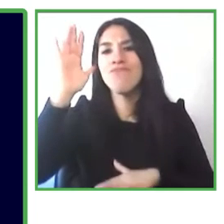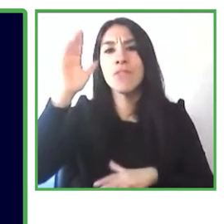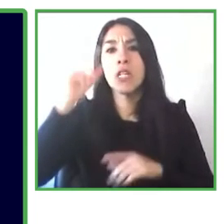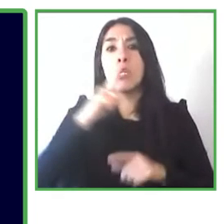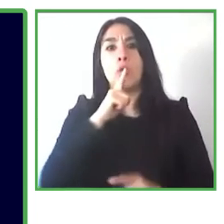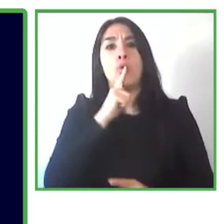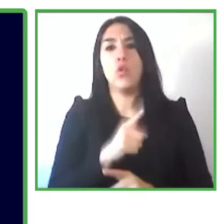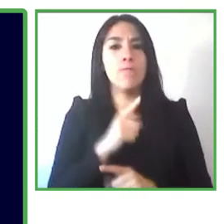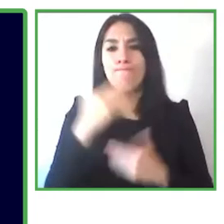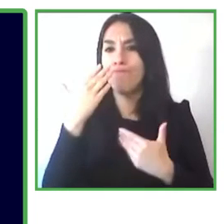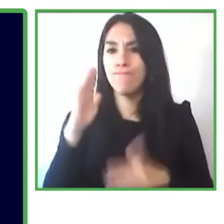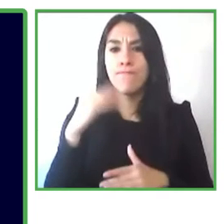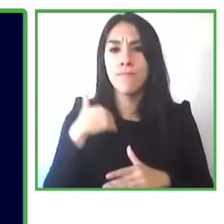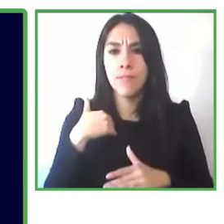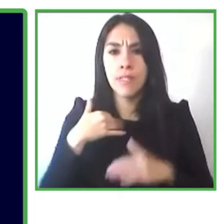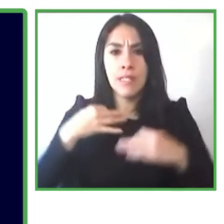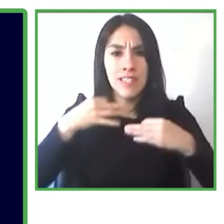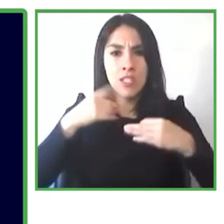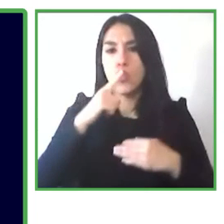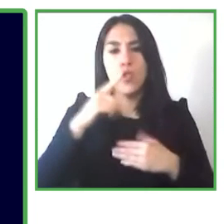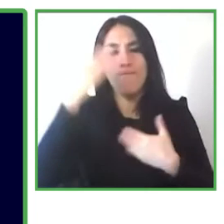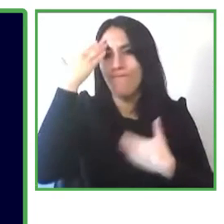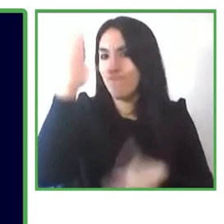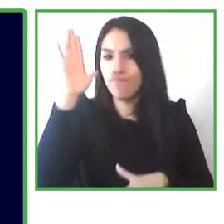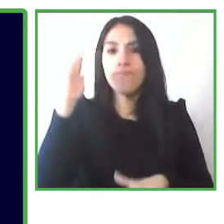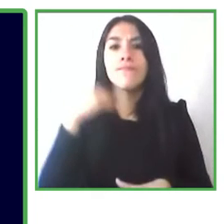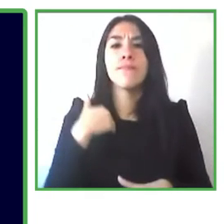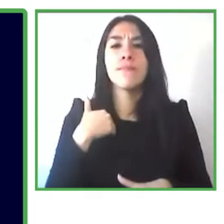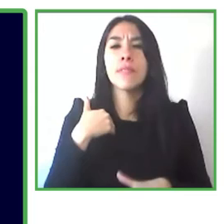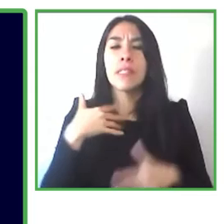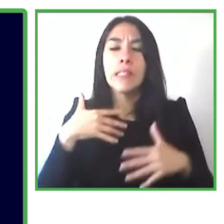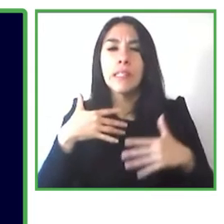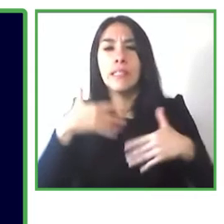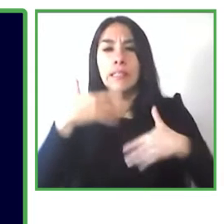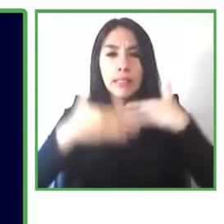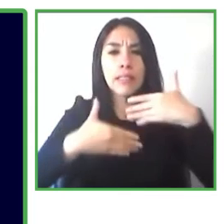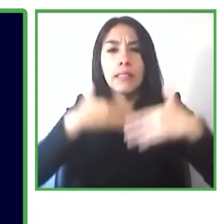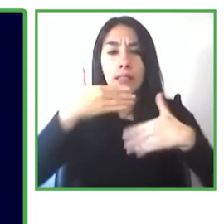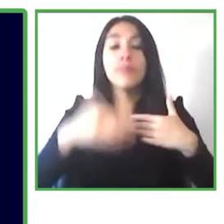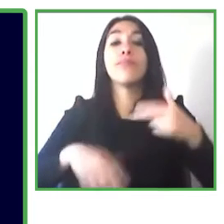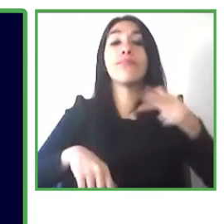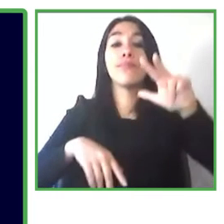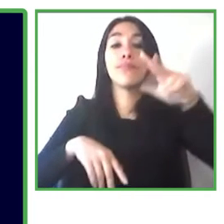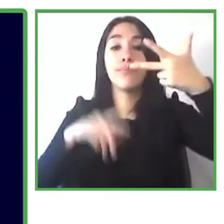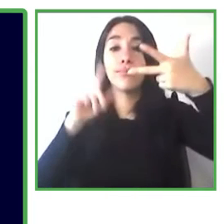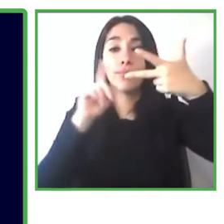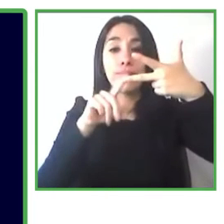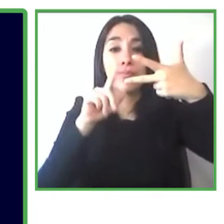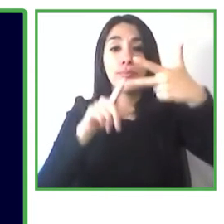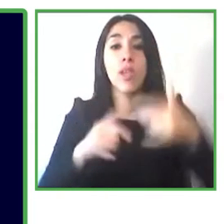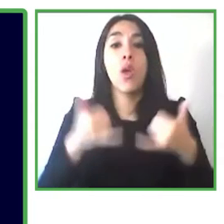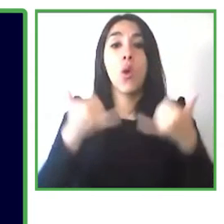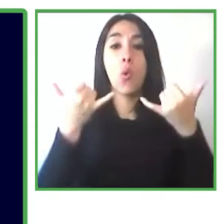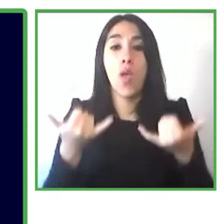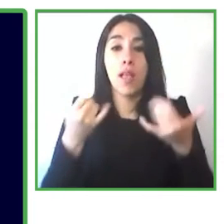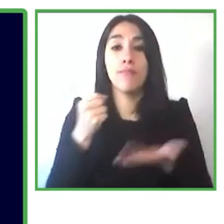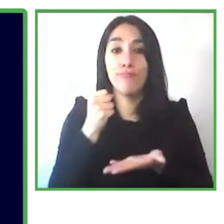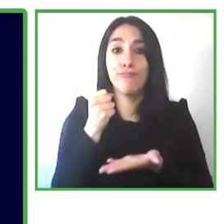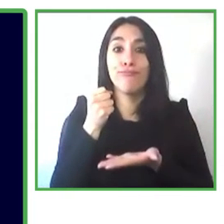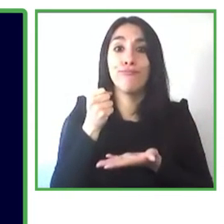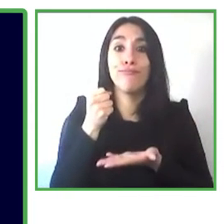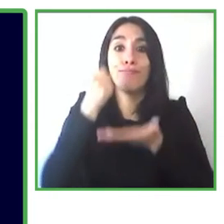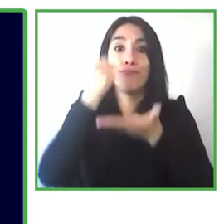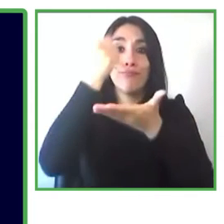the effort that they were making was the correct one. And finally, currently, investment in Paraguay